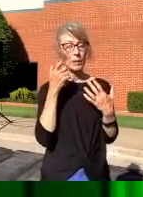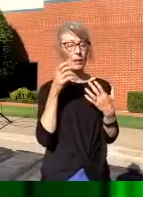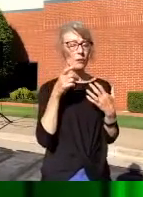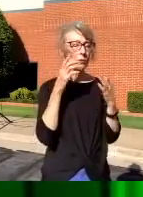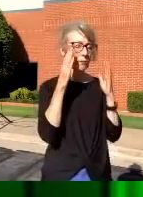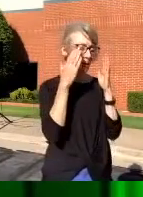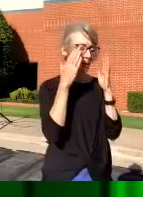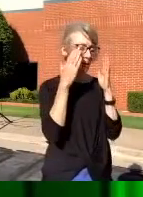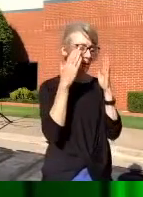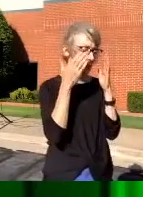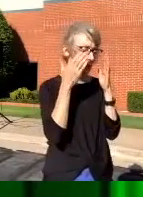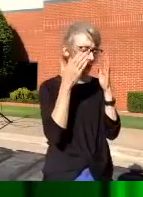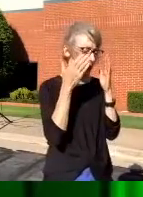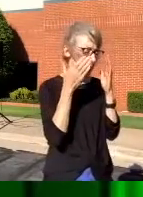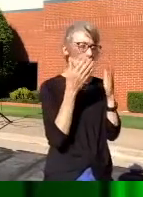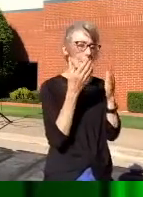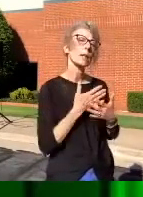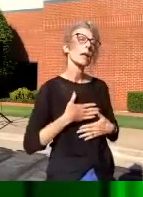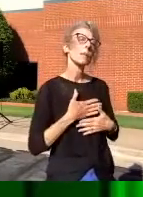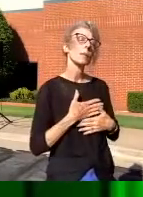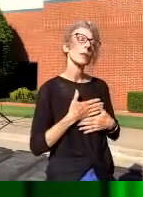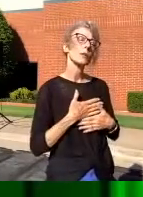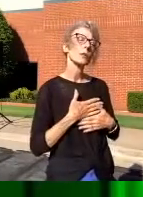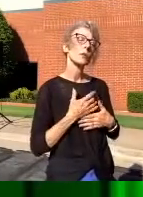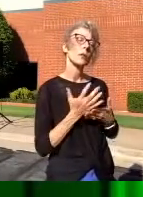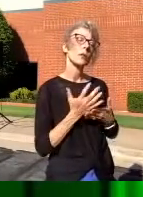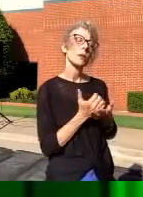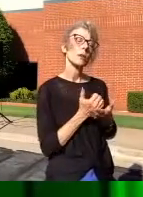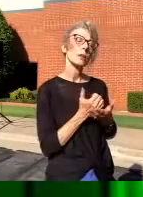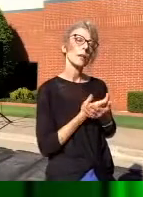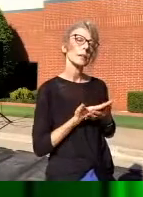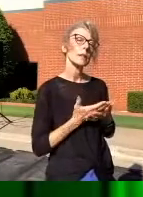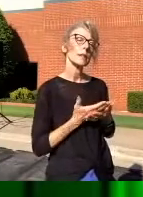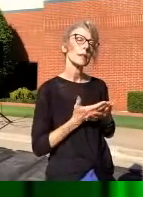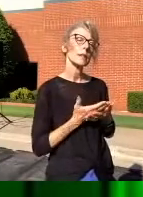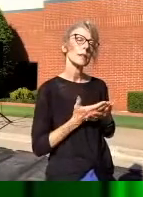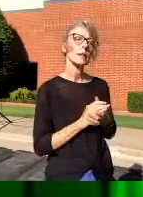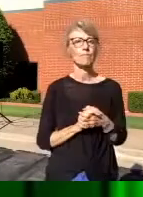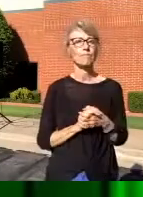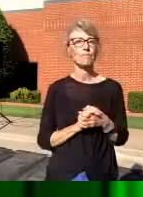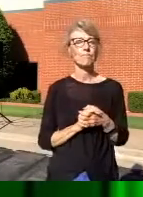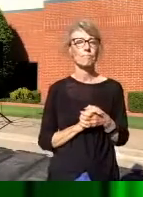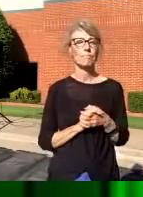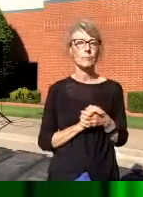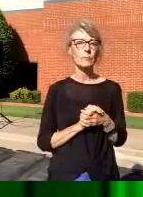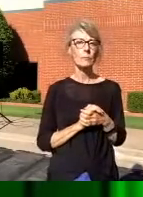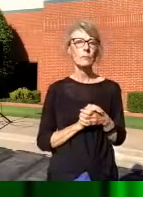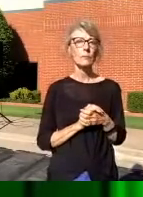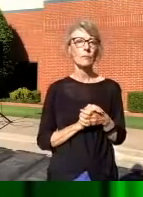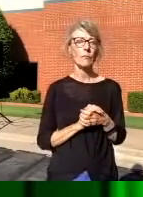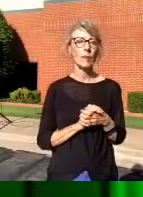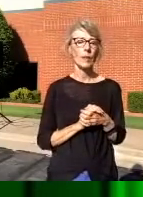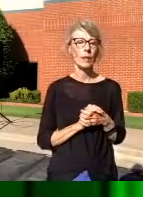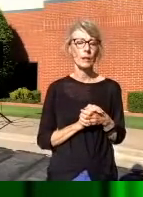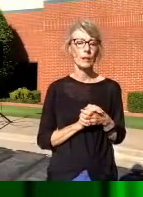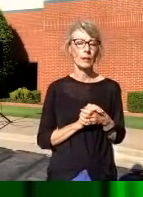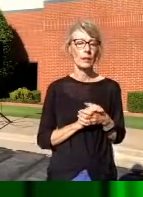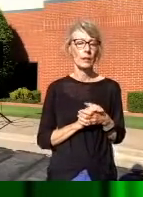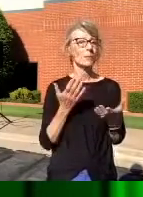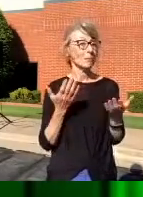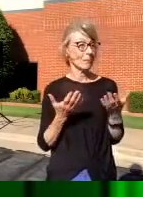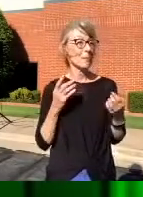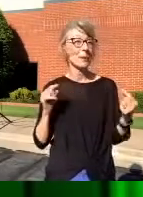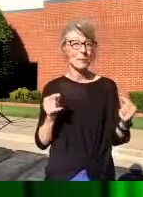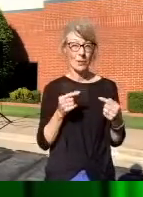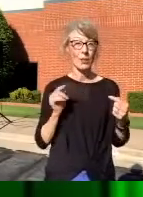pleasure? Or here, let me flip it the question one more way. And the way I'm going to flip the question now is I am stepping on toes a little bit today,